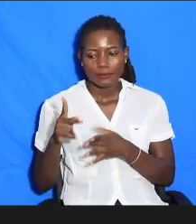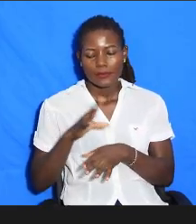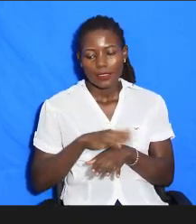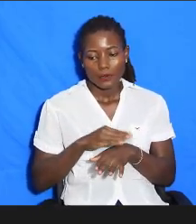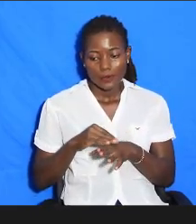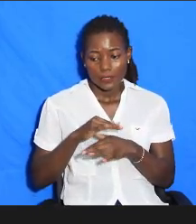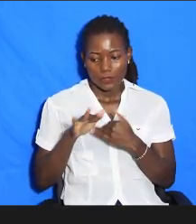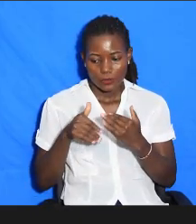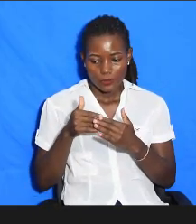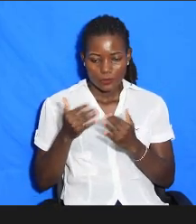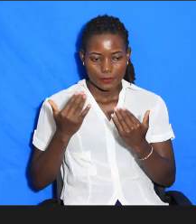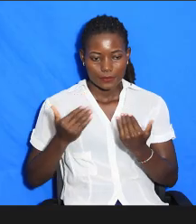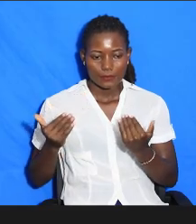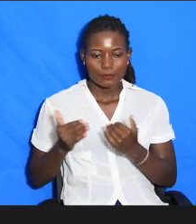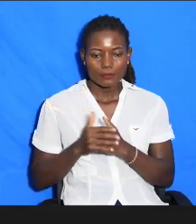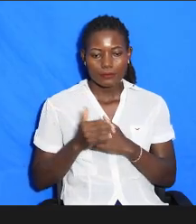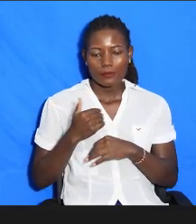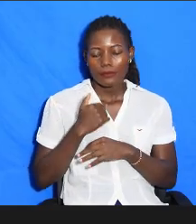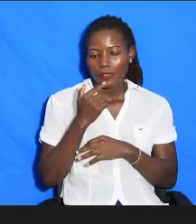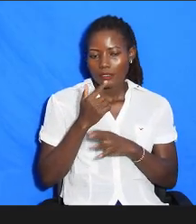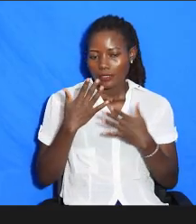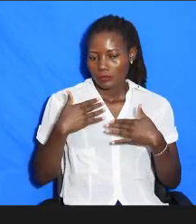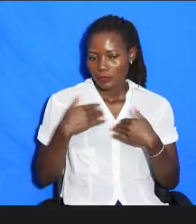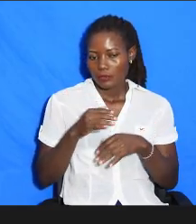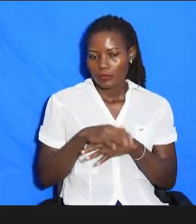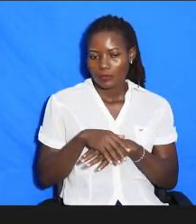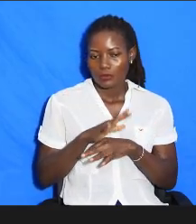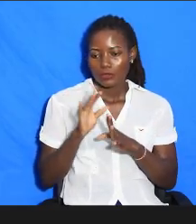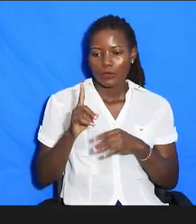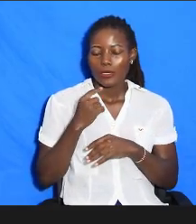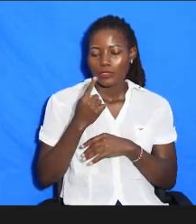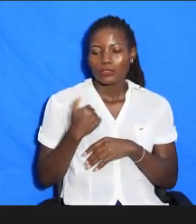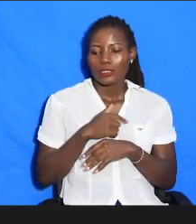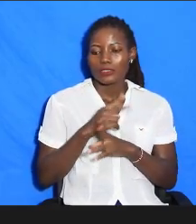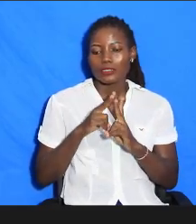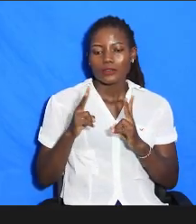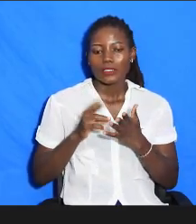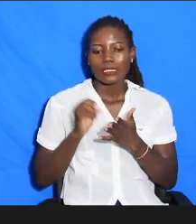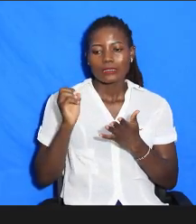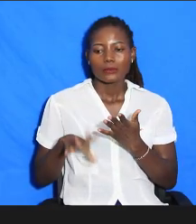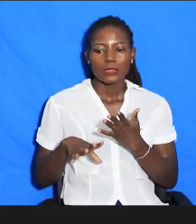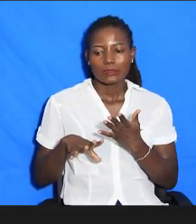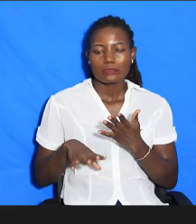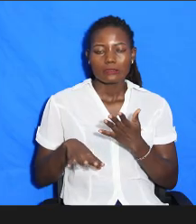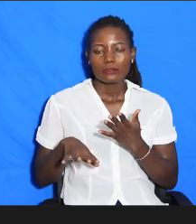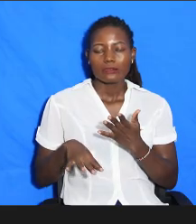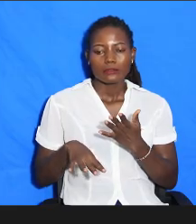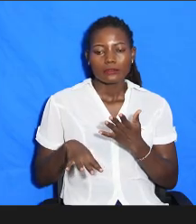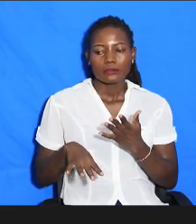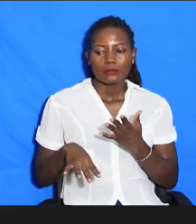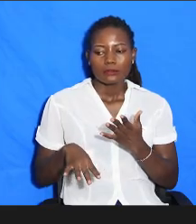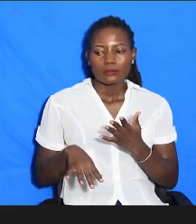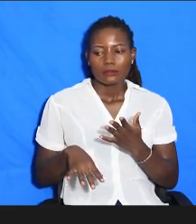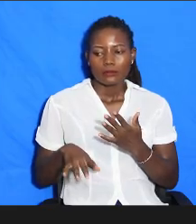So all these things, I always tell people, no one told us that it's very expensive going forward. Like you require all